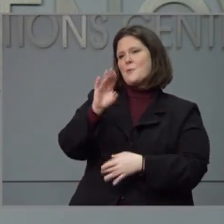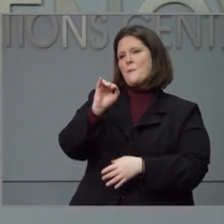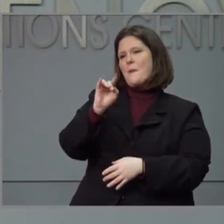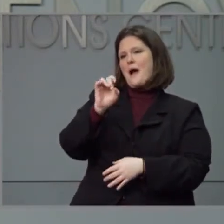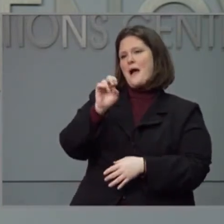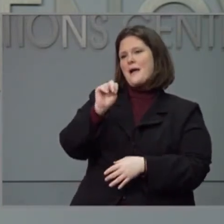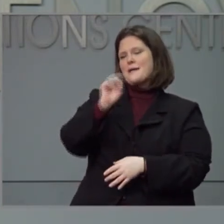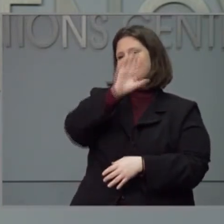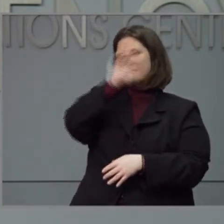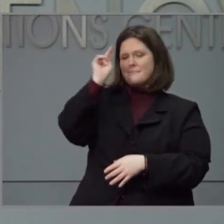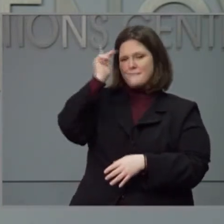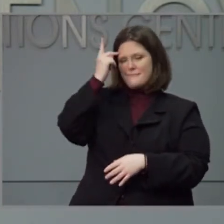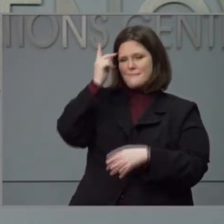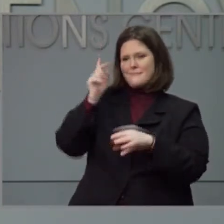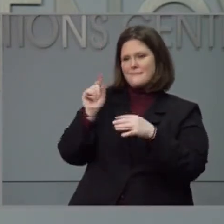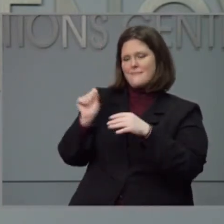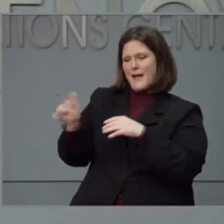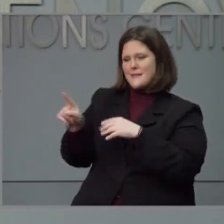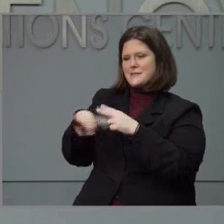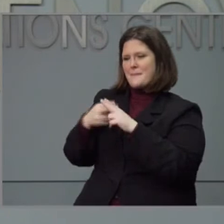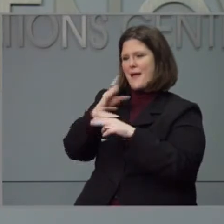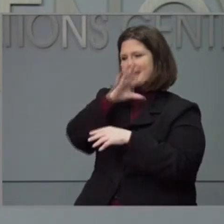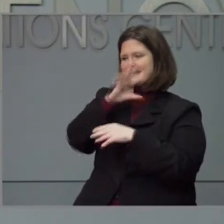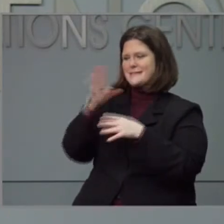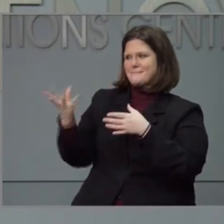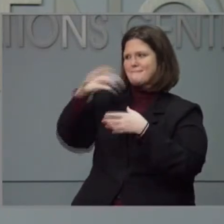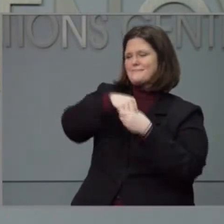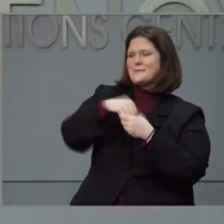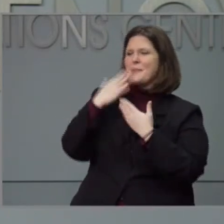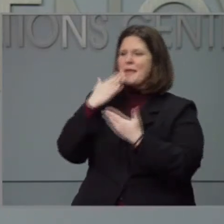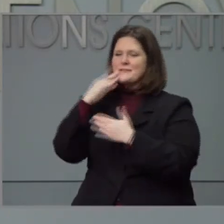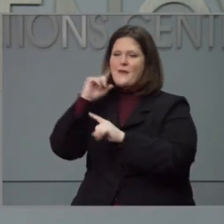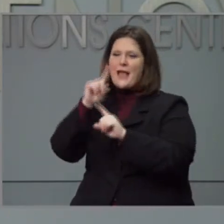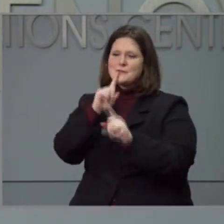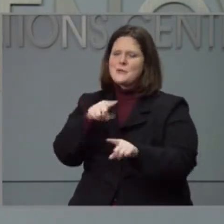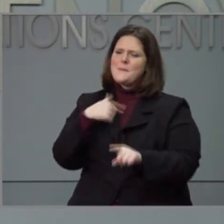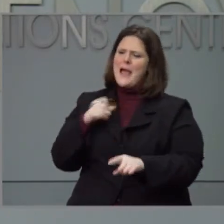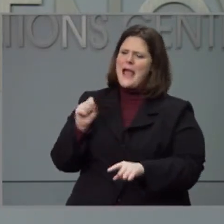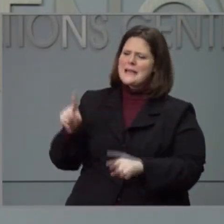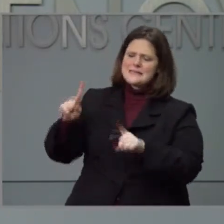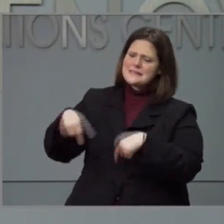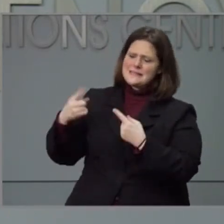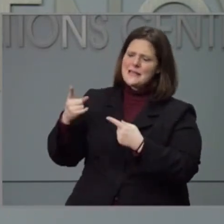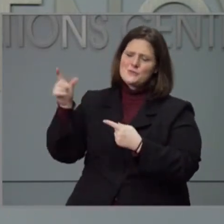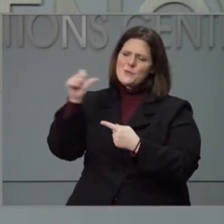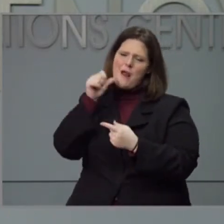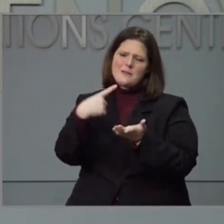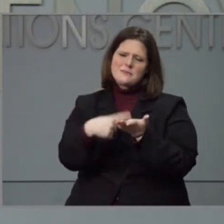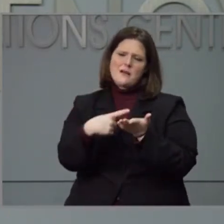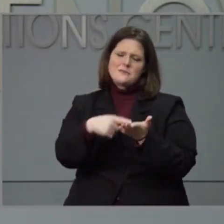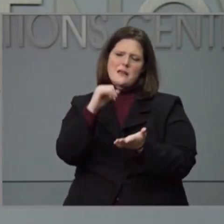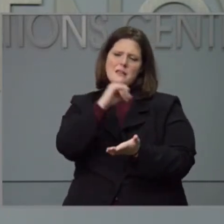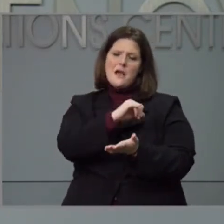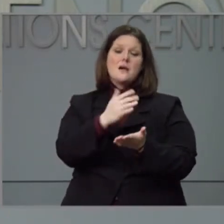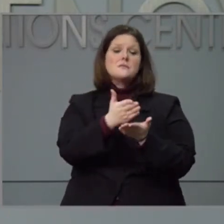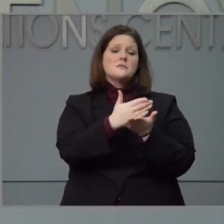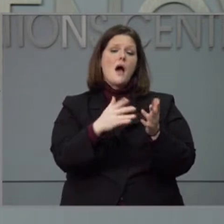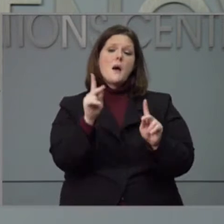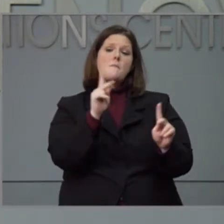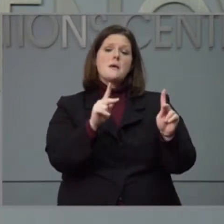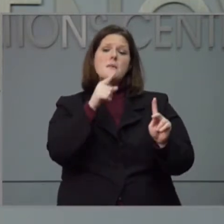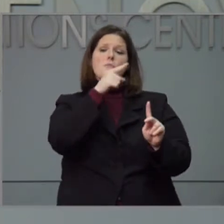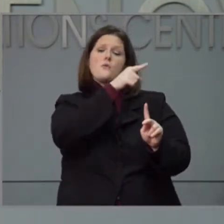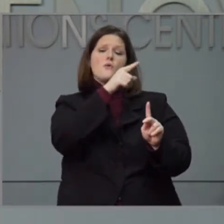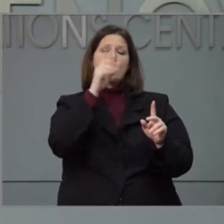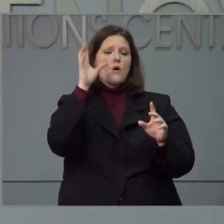administration or the incoming Biden administration. I wanted to ask you, since you're not on that right now, some people on the new task force that